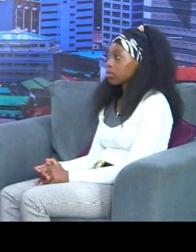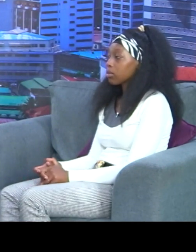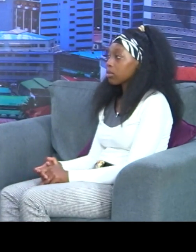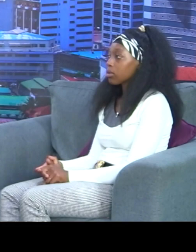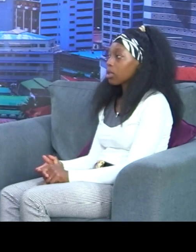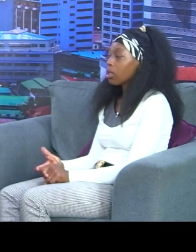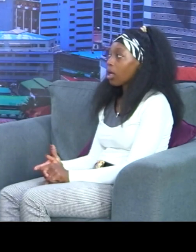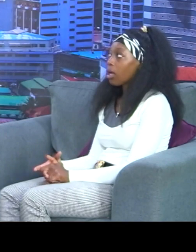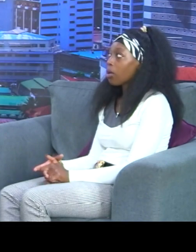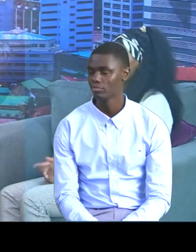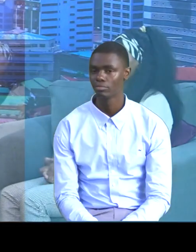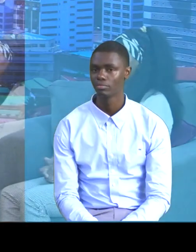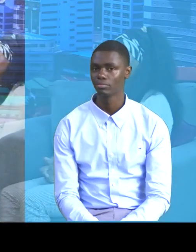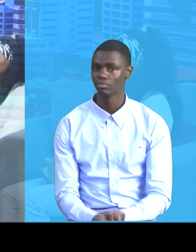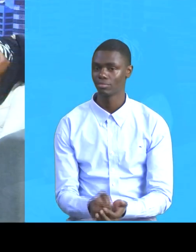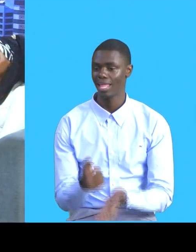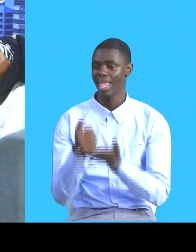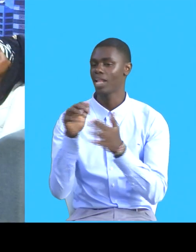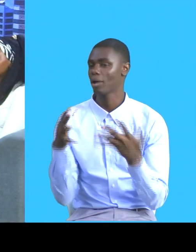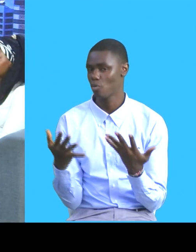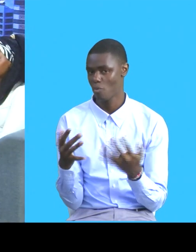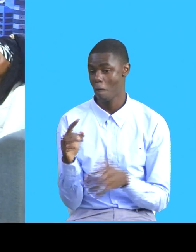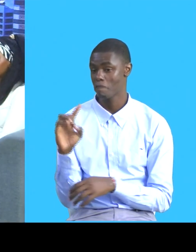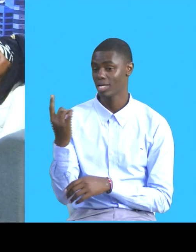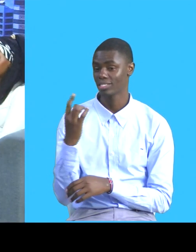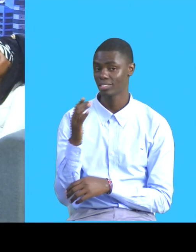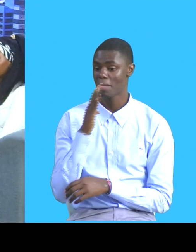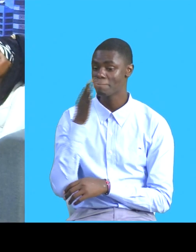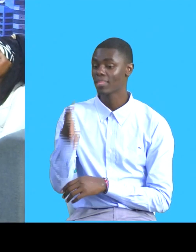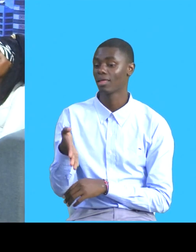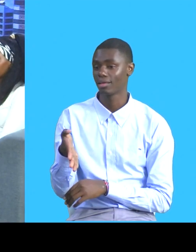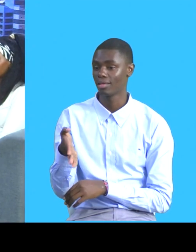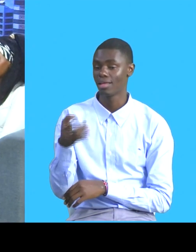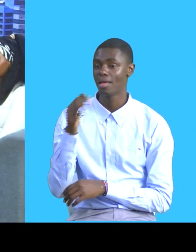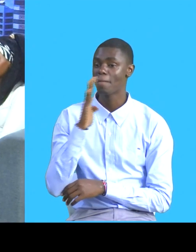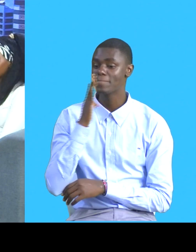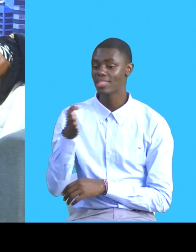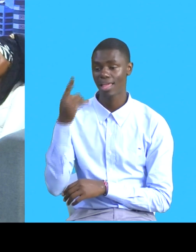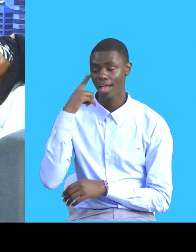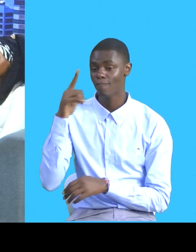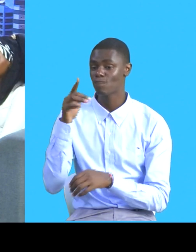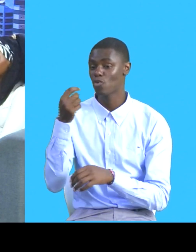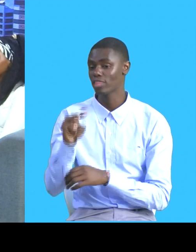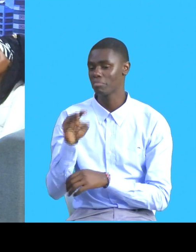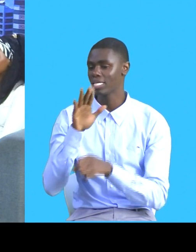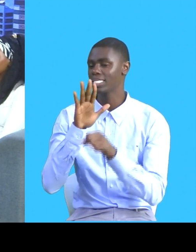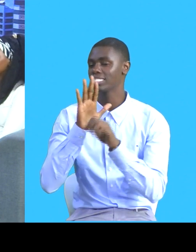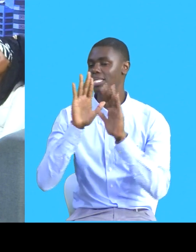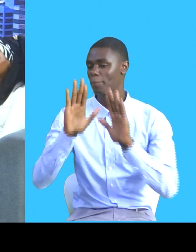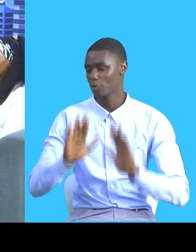self-confident. How I would help is first being there for them matters a lot. I believe